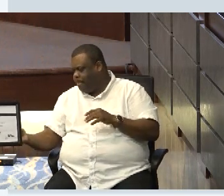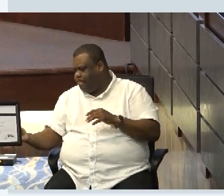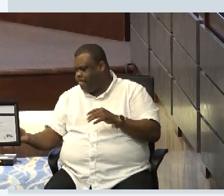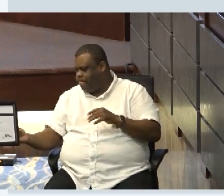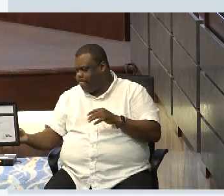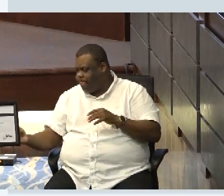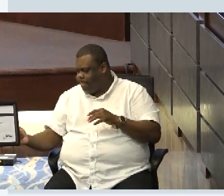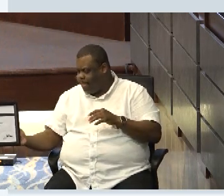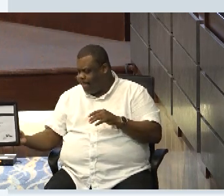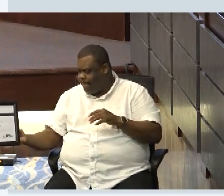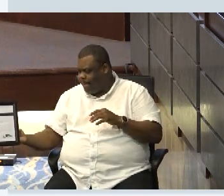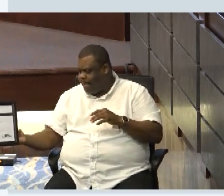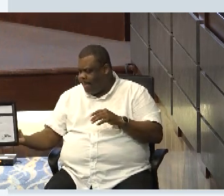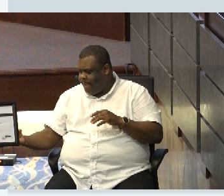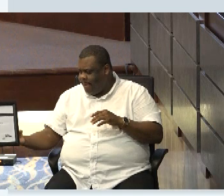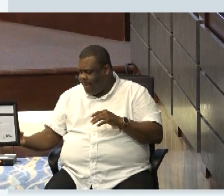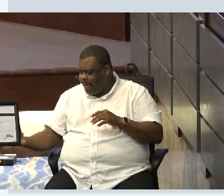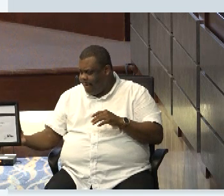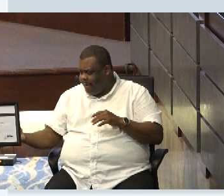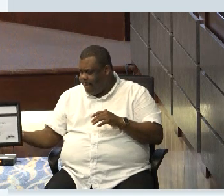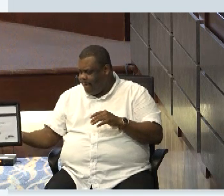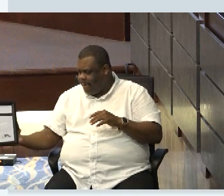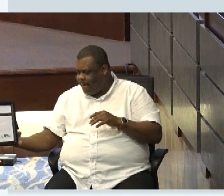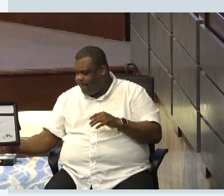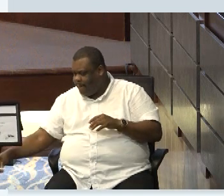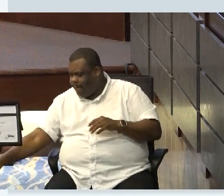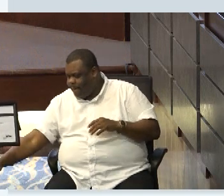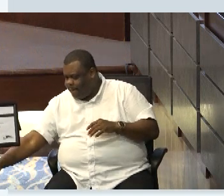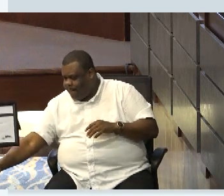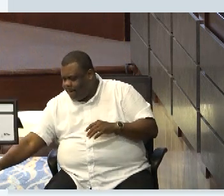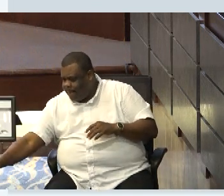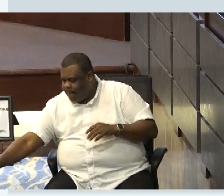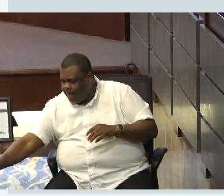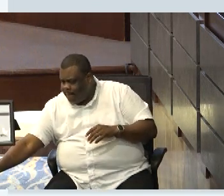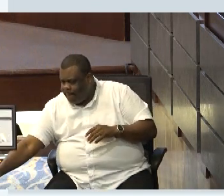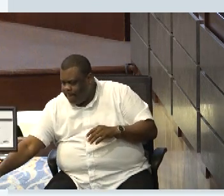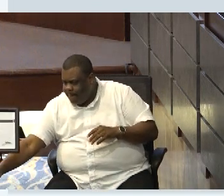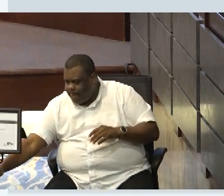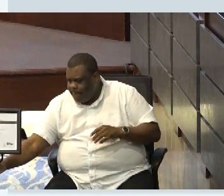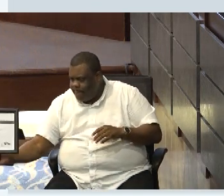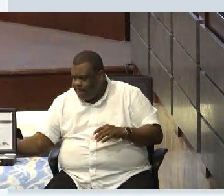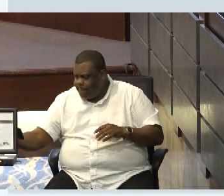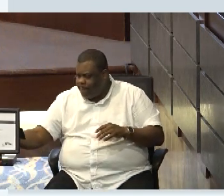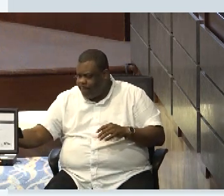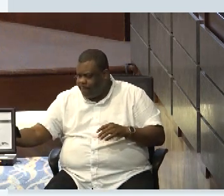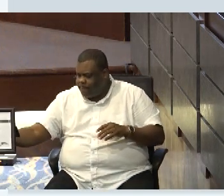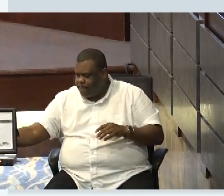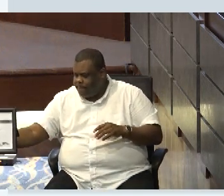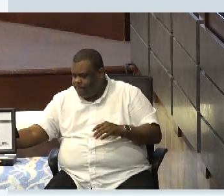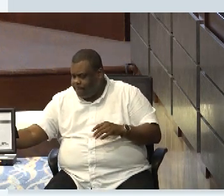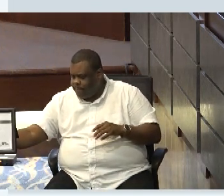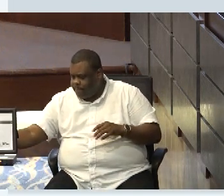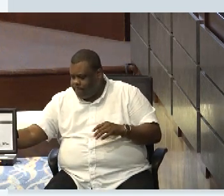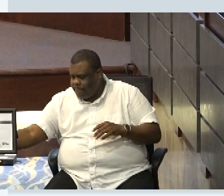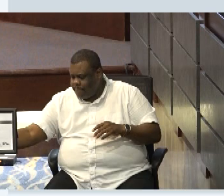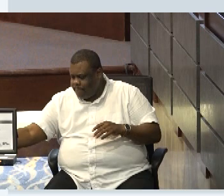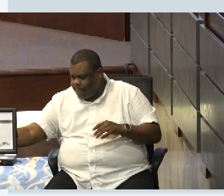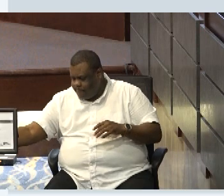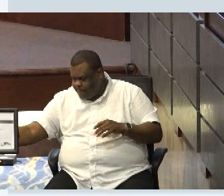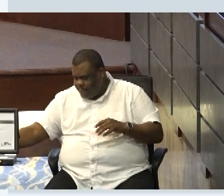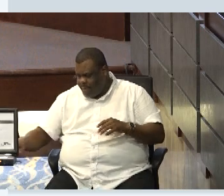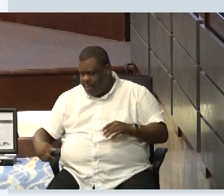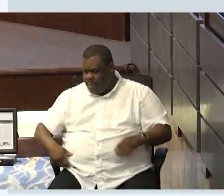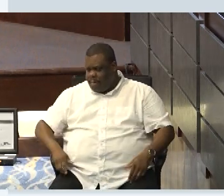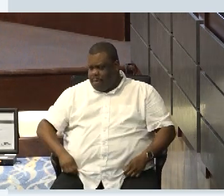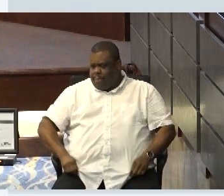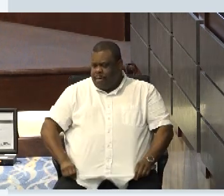remember that the Gensler study and conceptual plan helped us facilitate some of the key tools we needed. We have current action items. They're